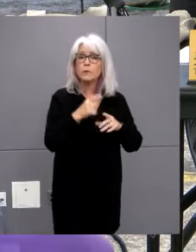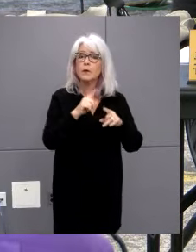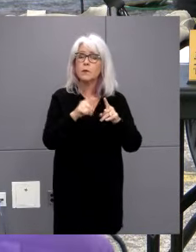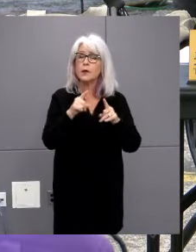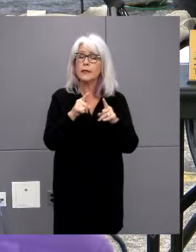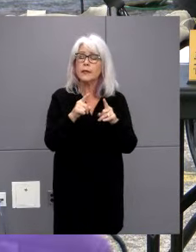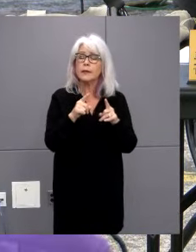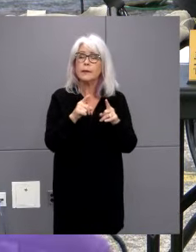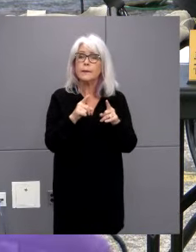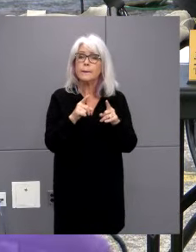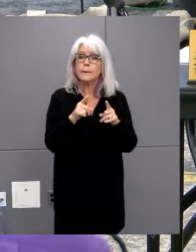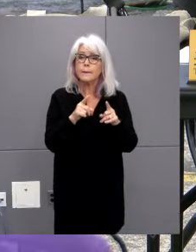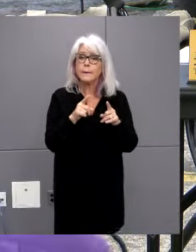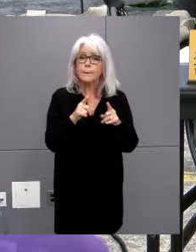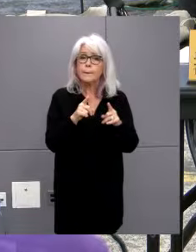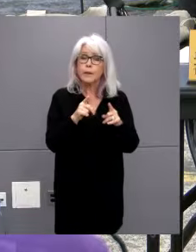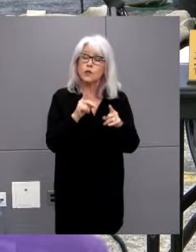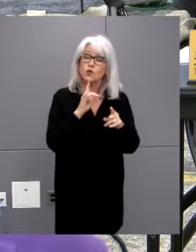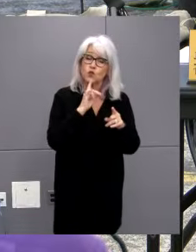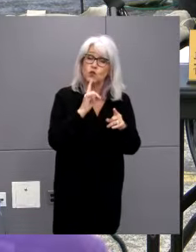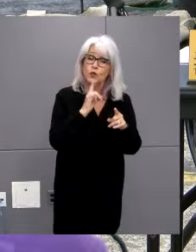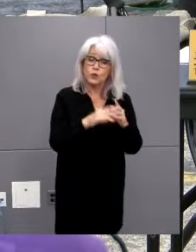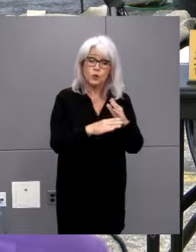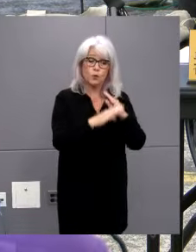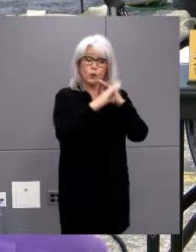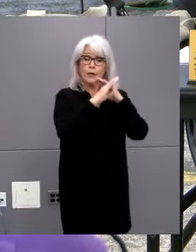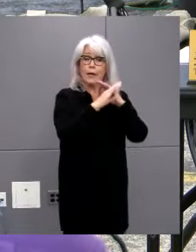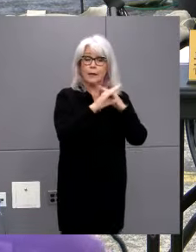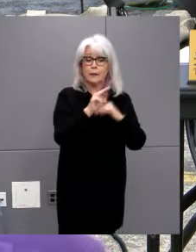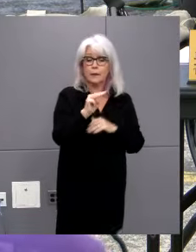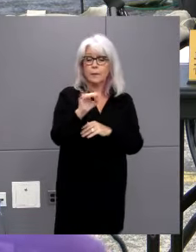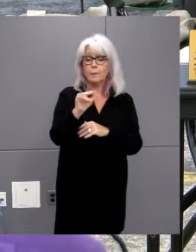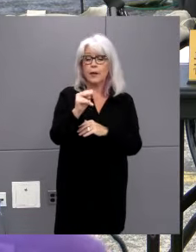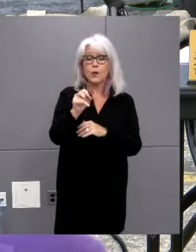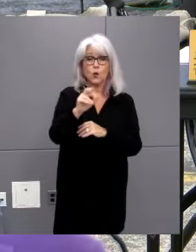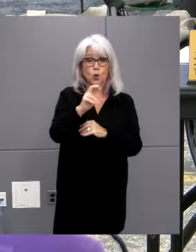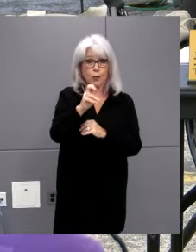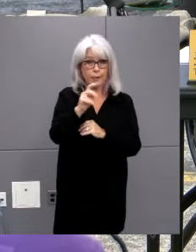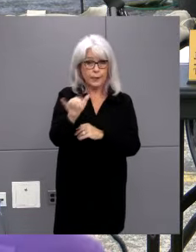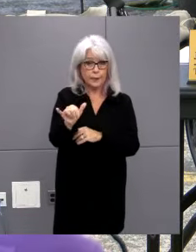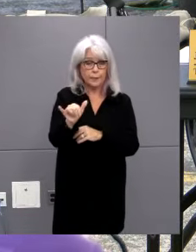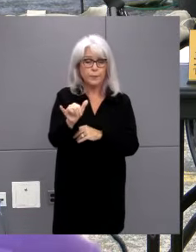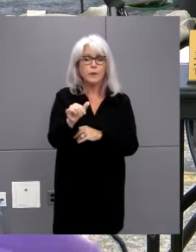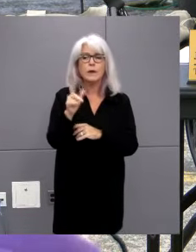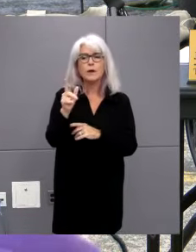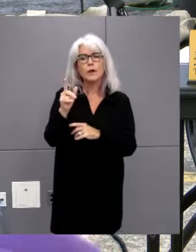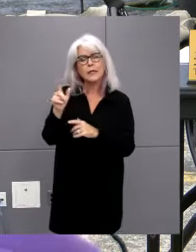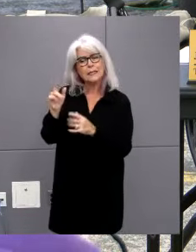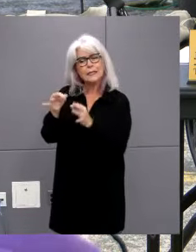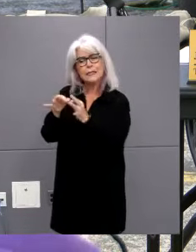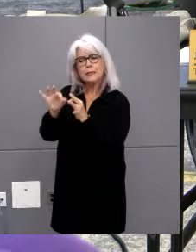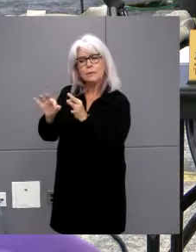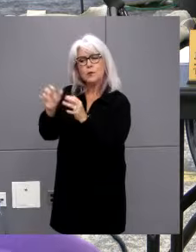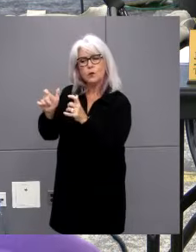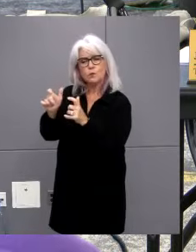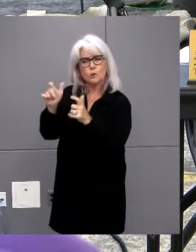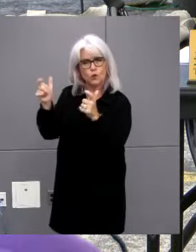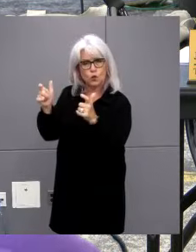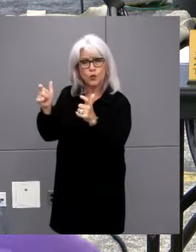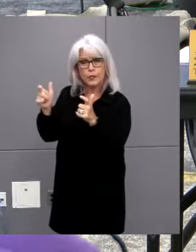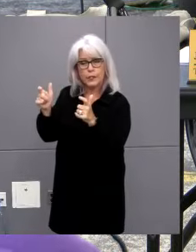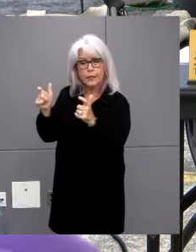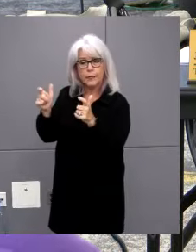for that is really to protect the minority. So by going from a simple majority to